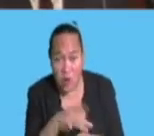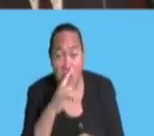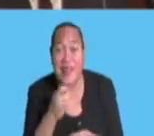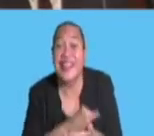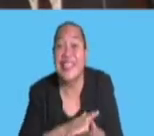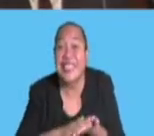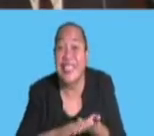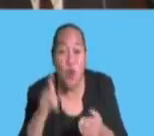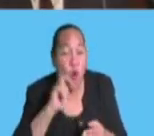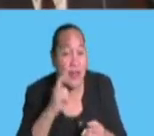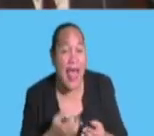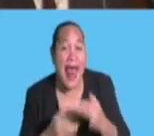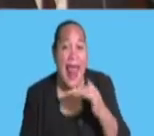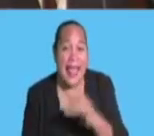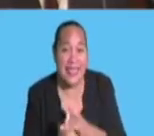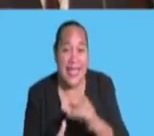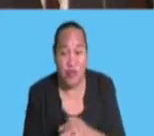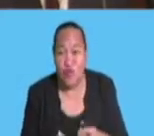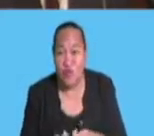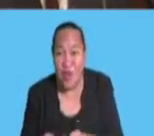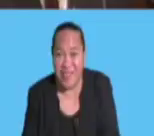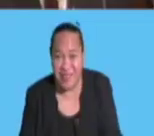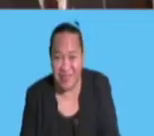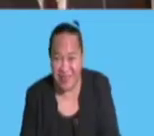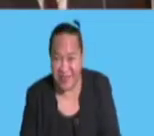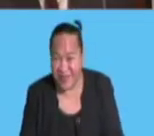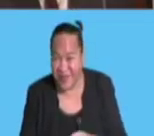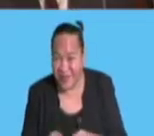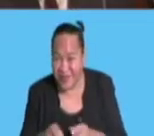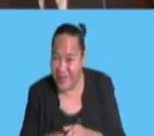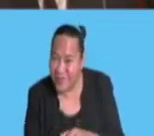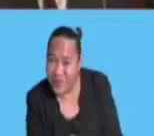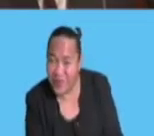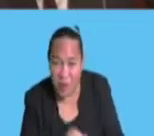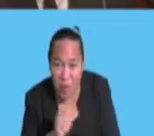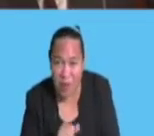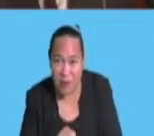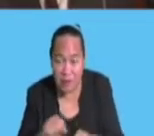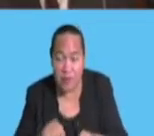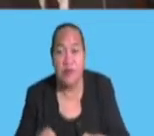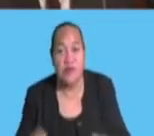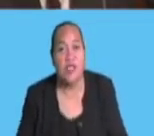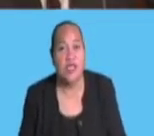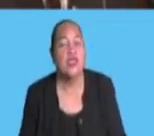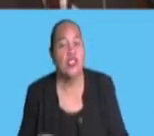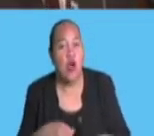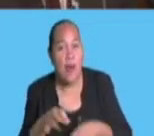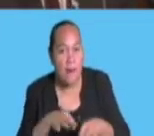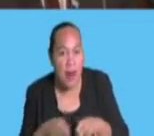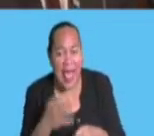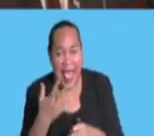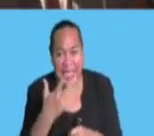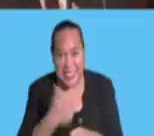clean water and access to wastewater systems. Under the 5 and 20-year Fiji National Development Plan, approximately